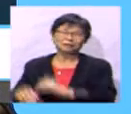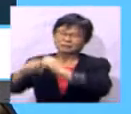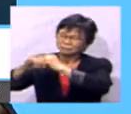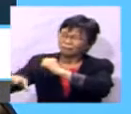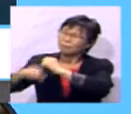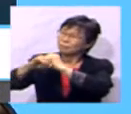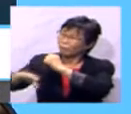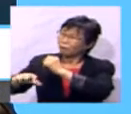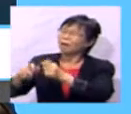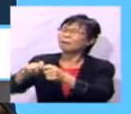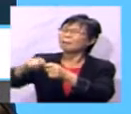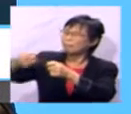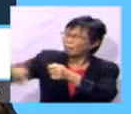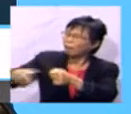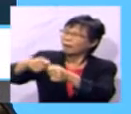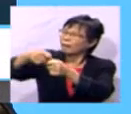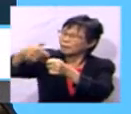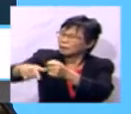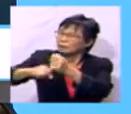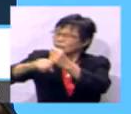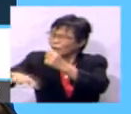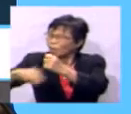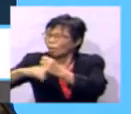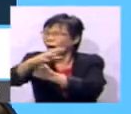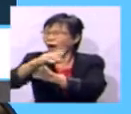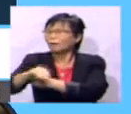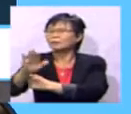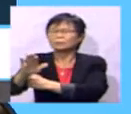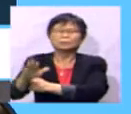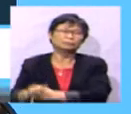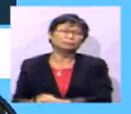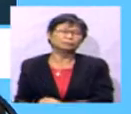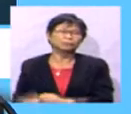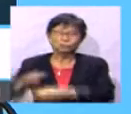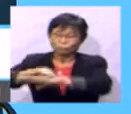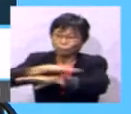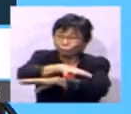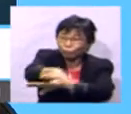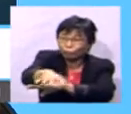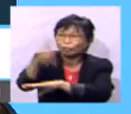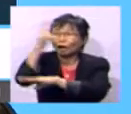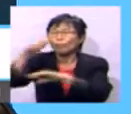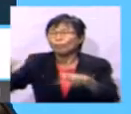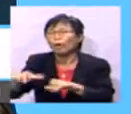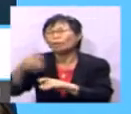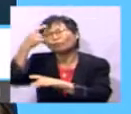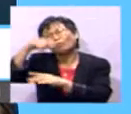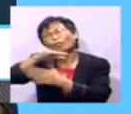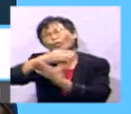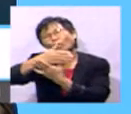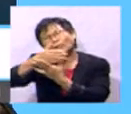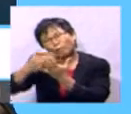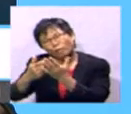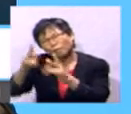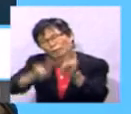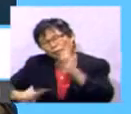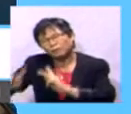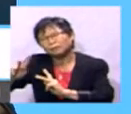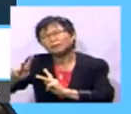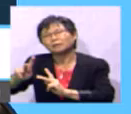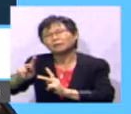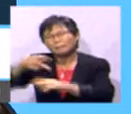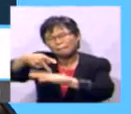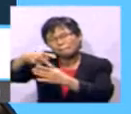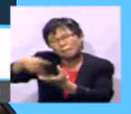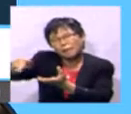paid money to lobby and to influence the government to do certain things for certain people who have paid the